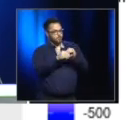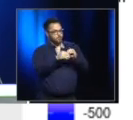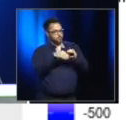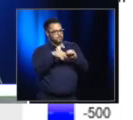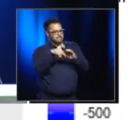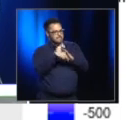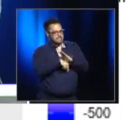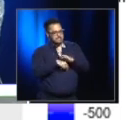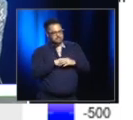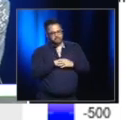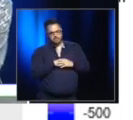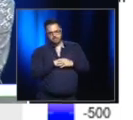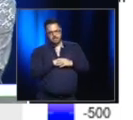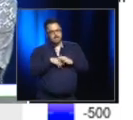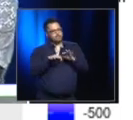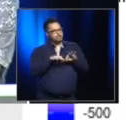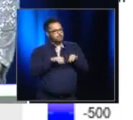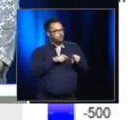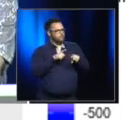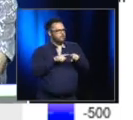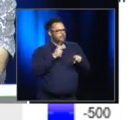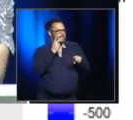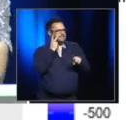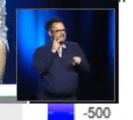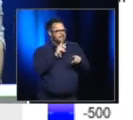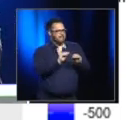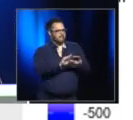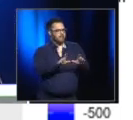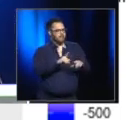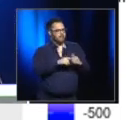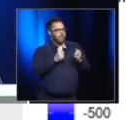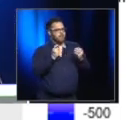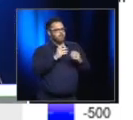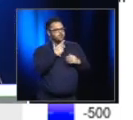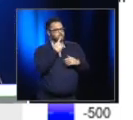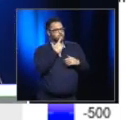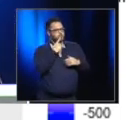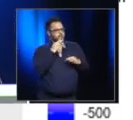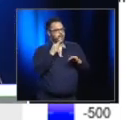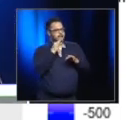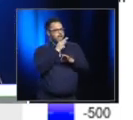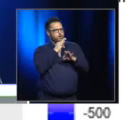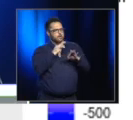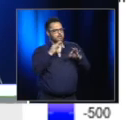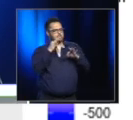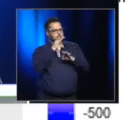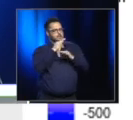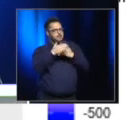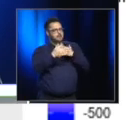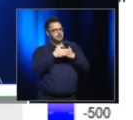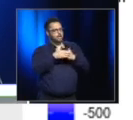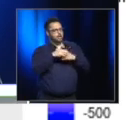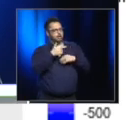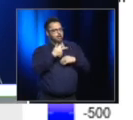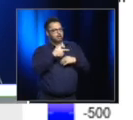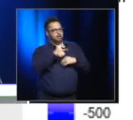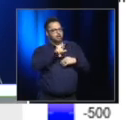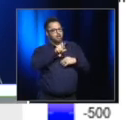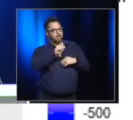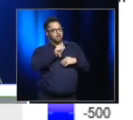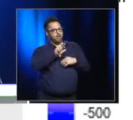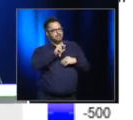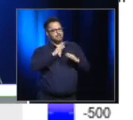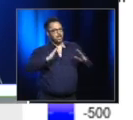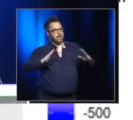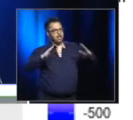And that's super important. You probably can't really see it on this figure, but a lot of these red areas are in front of glaciers, and deeper